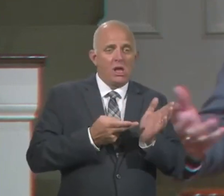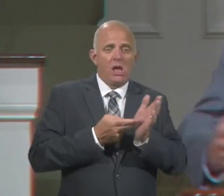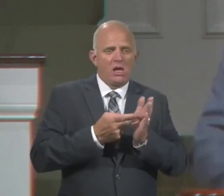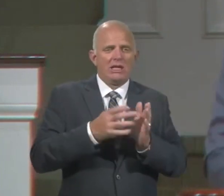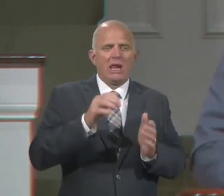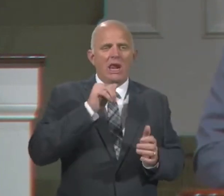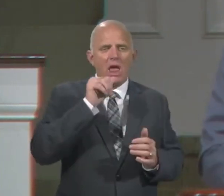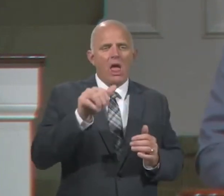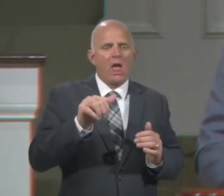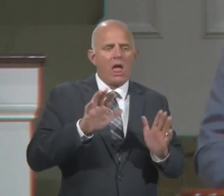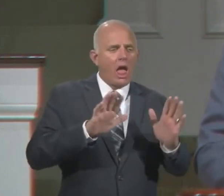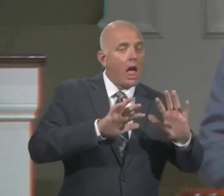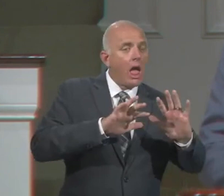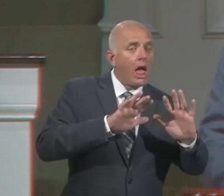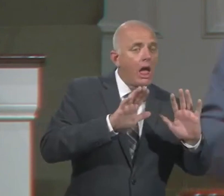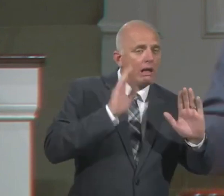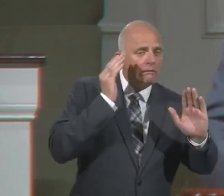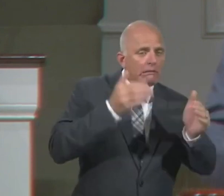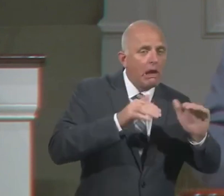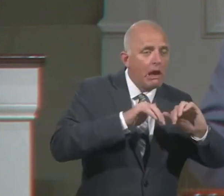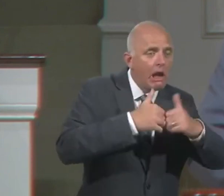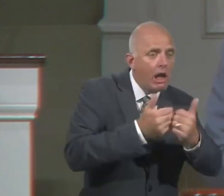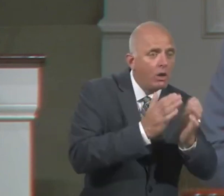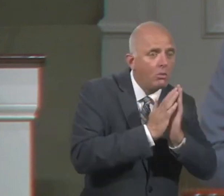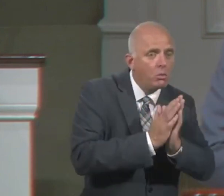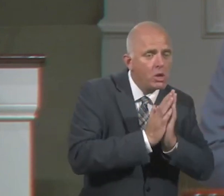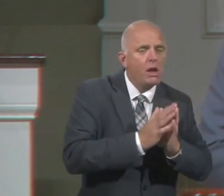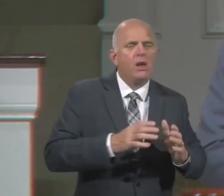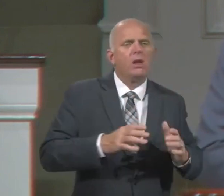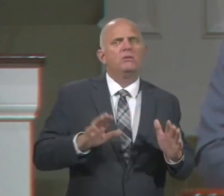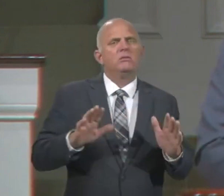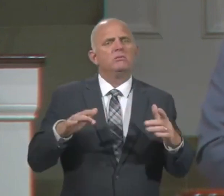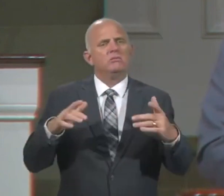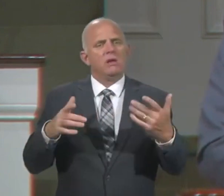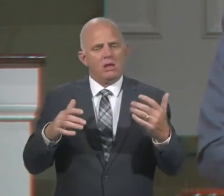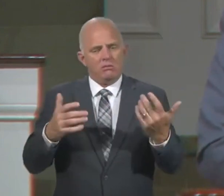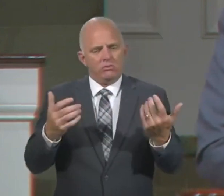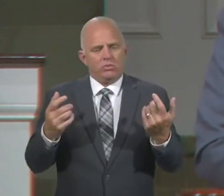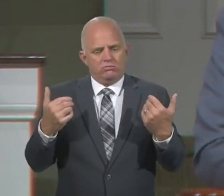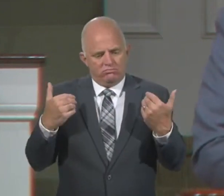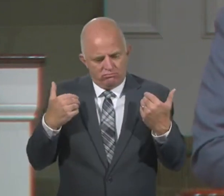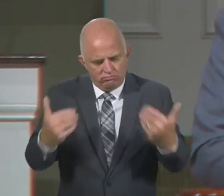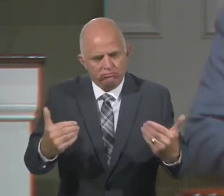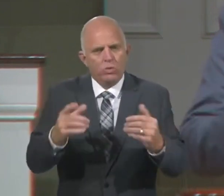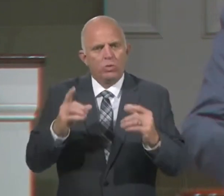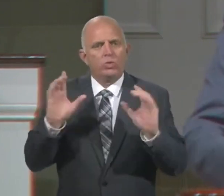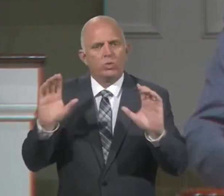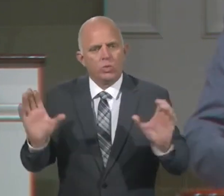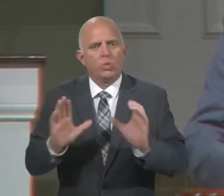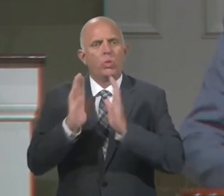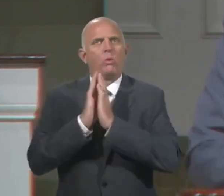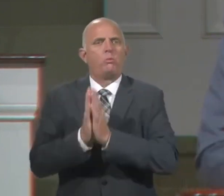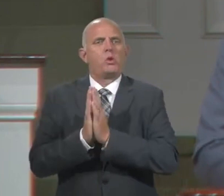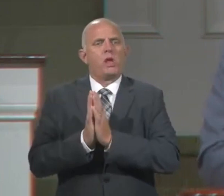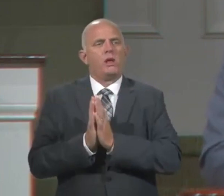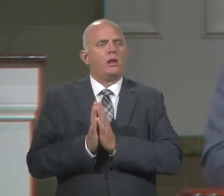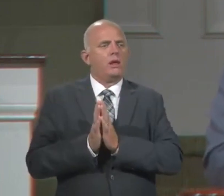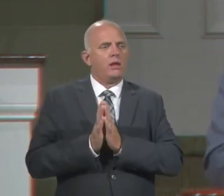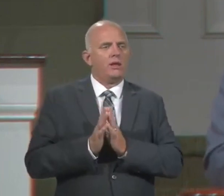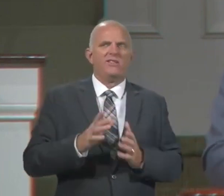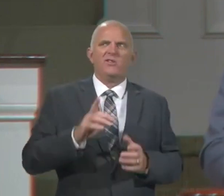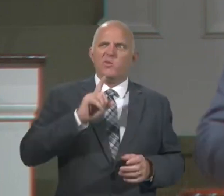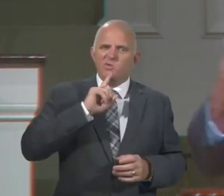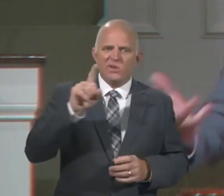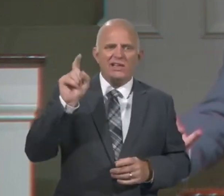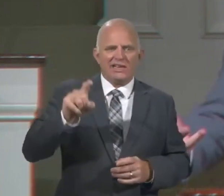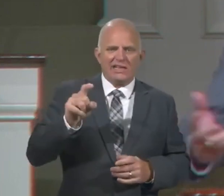I pray, it's do I pray? And God's more interested in the fact that we pray than he